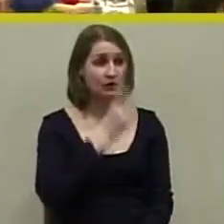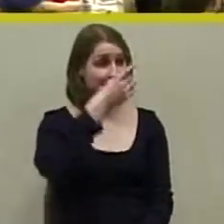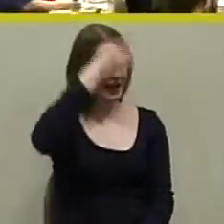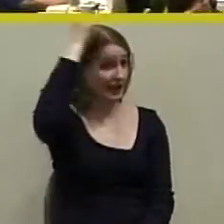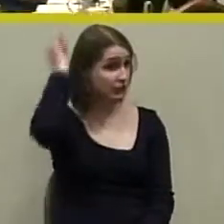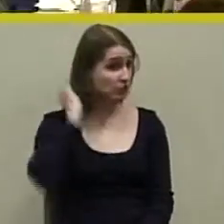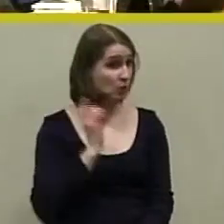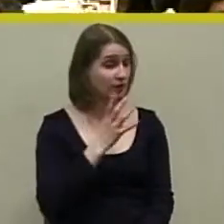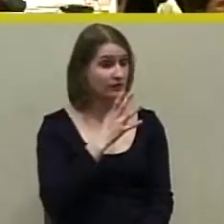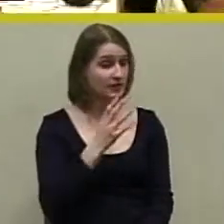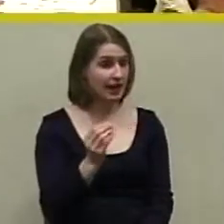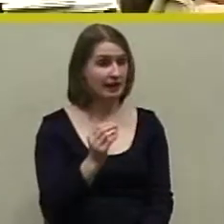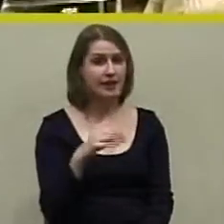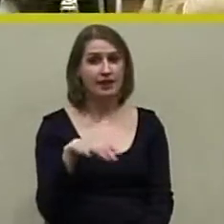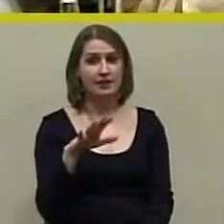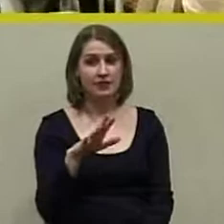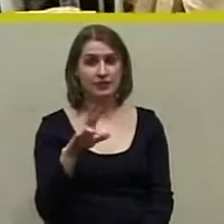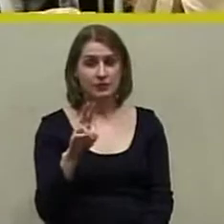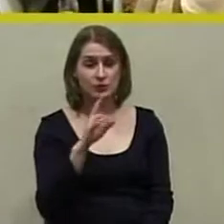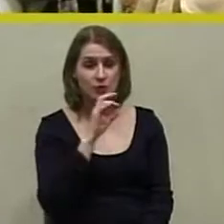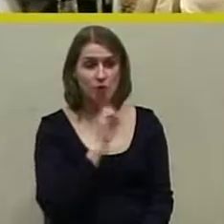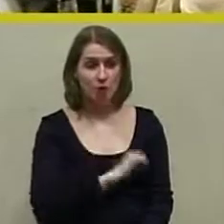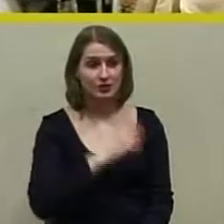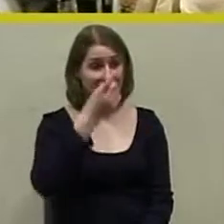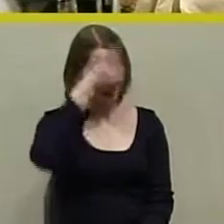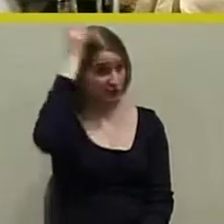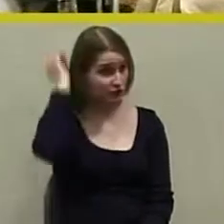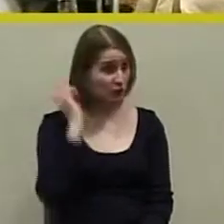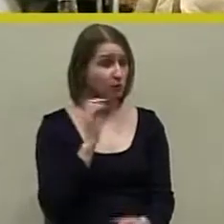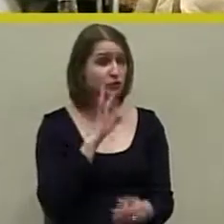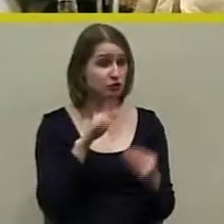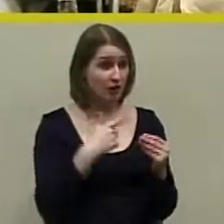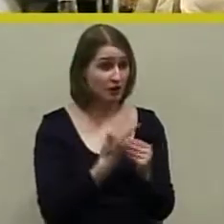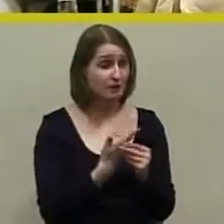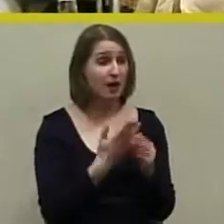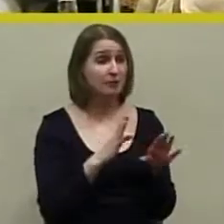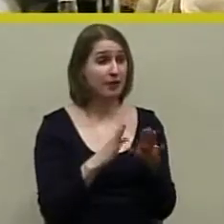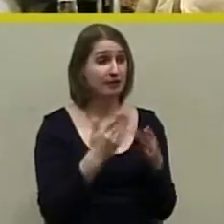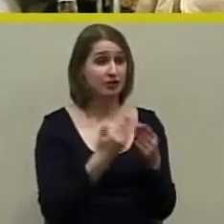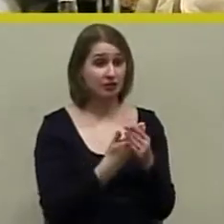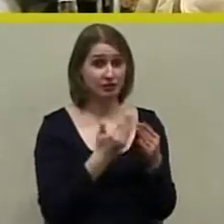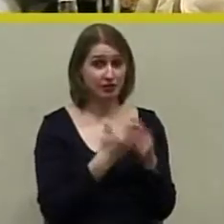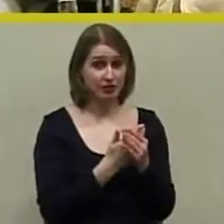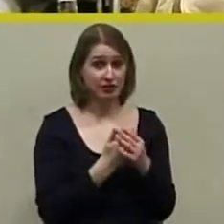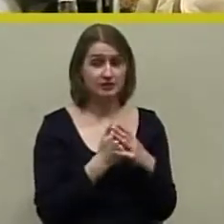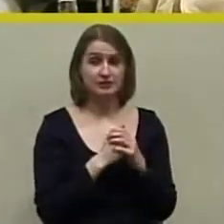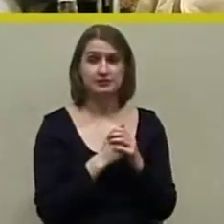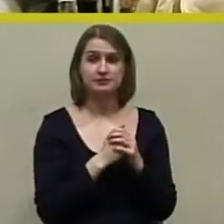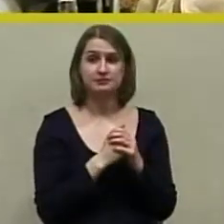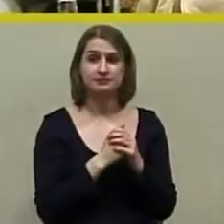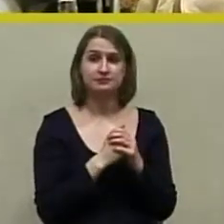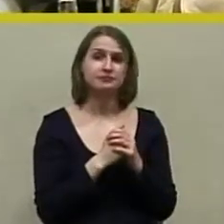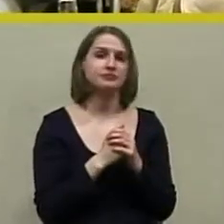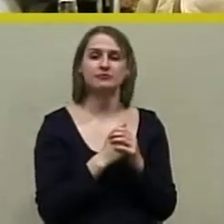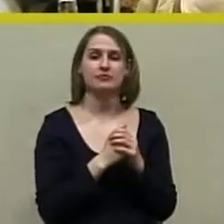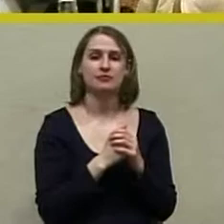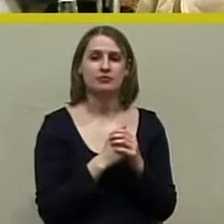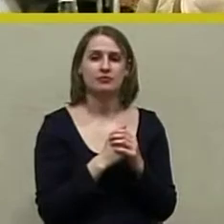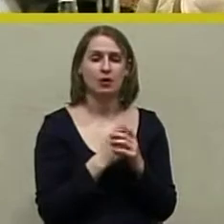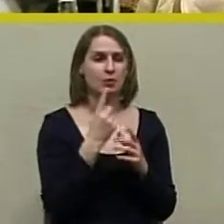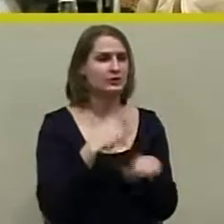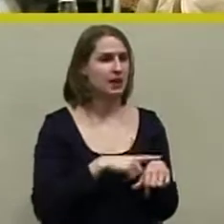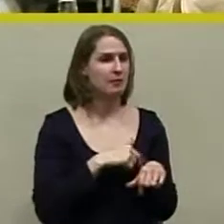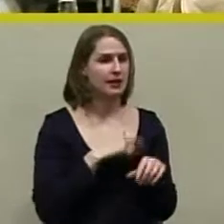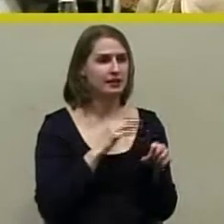when it comes to behavior interventions. I've done a training with 80 certified staff in the room, and I had a teacher say, why would I want to